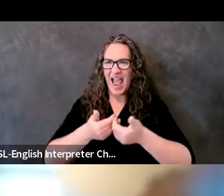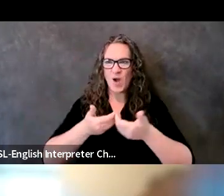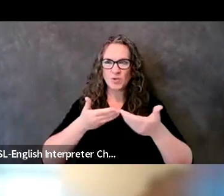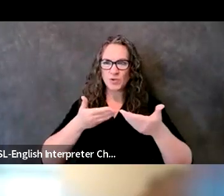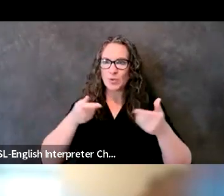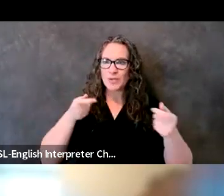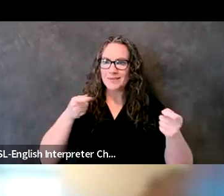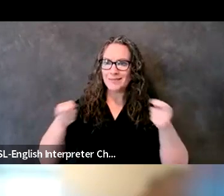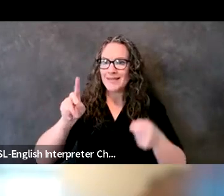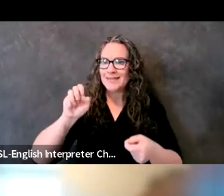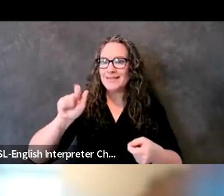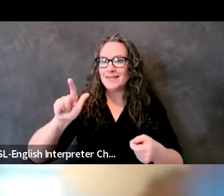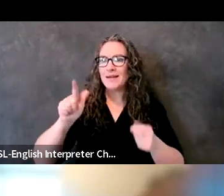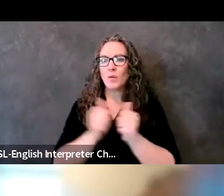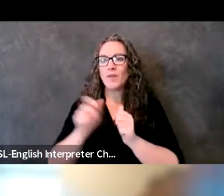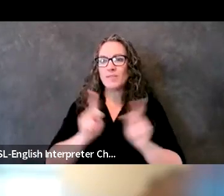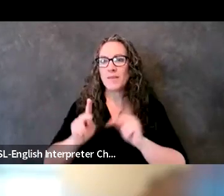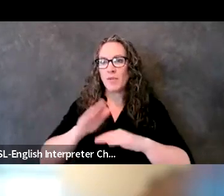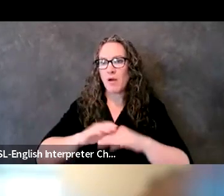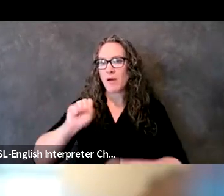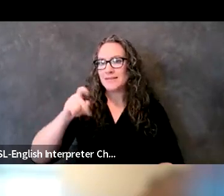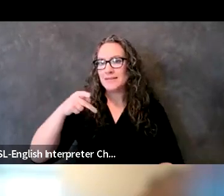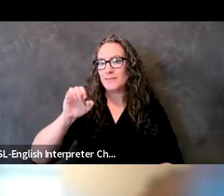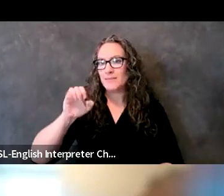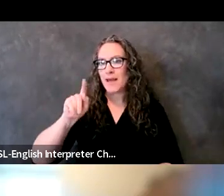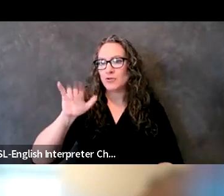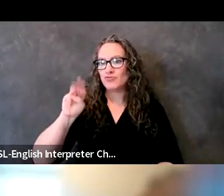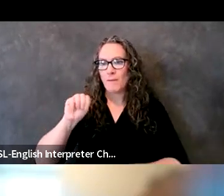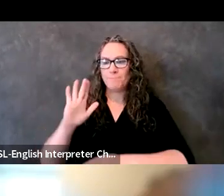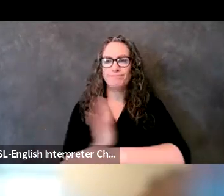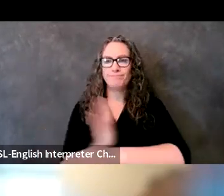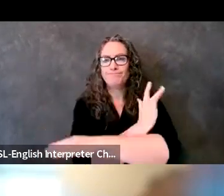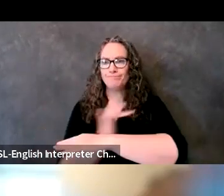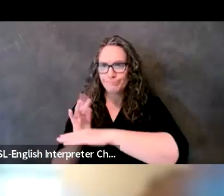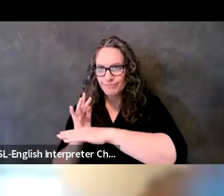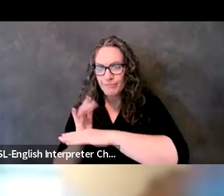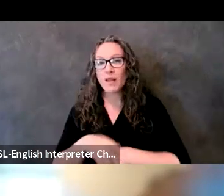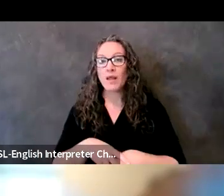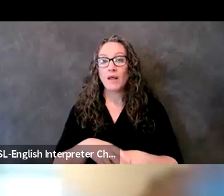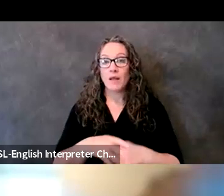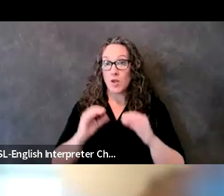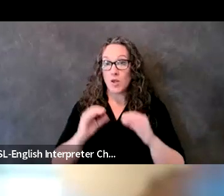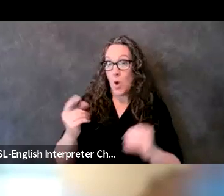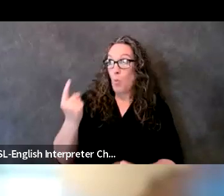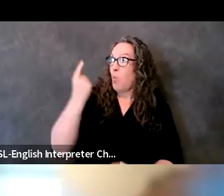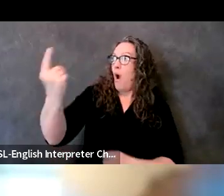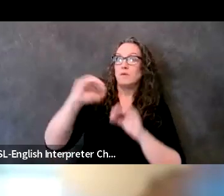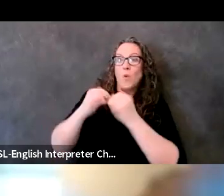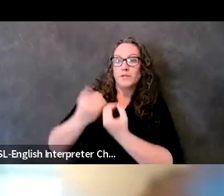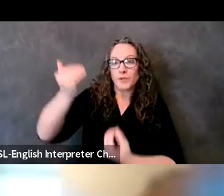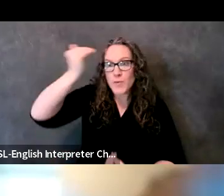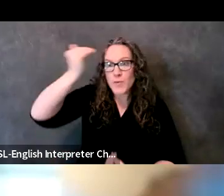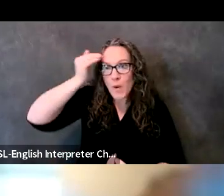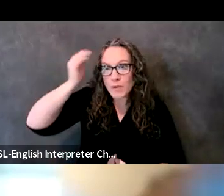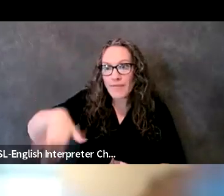How can we learn and grow and address that population? No one organization knows this. No one organization can